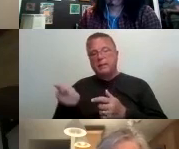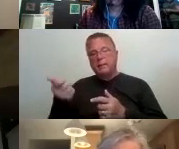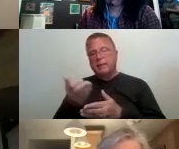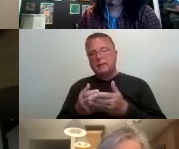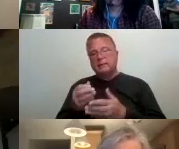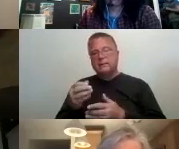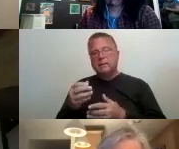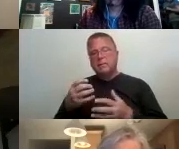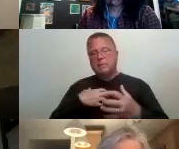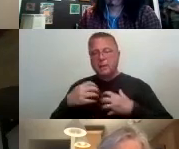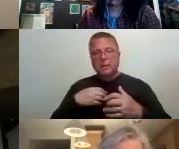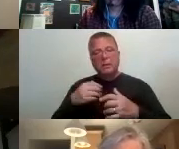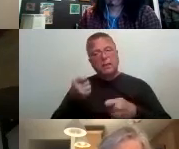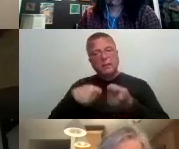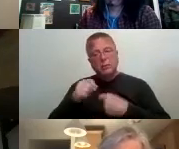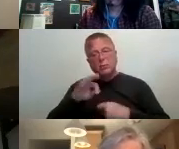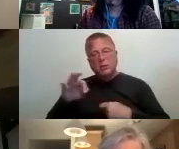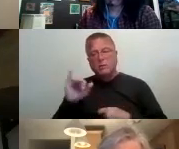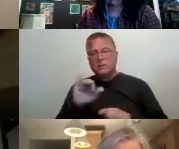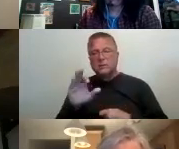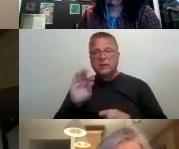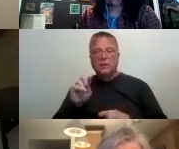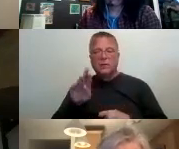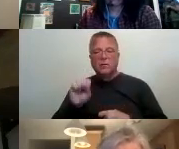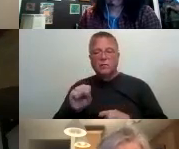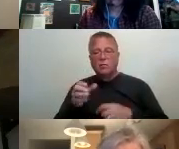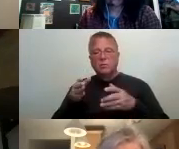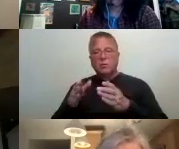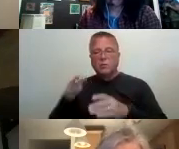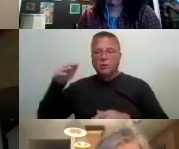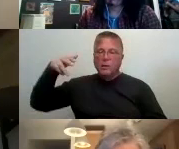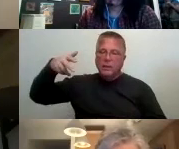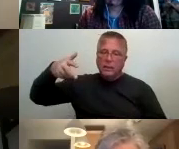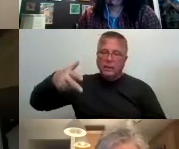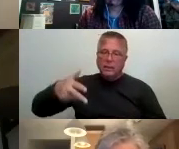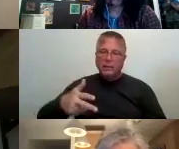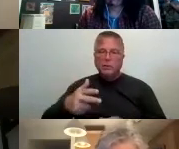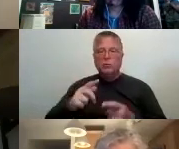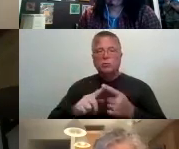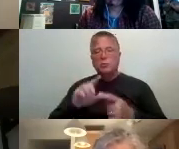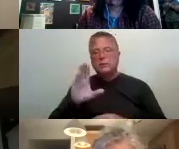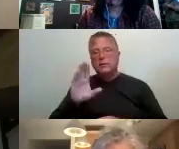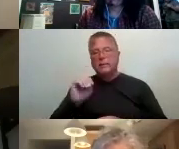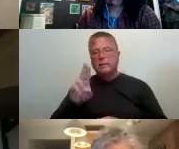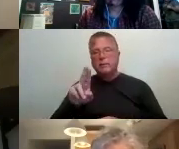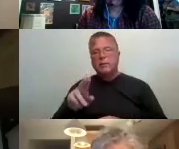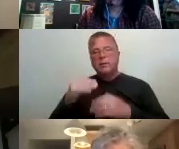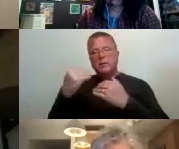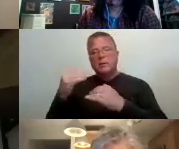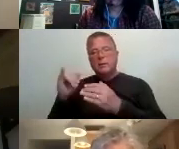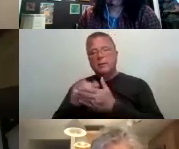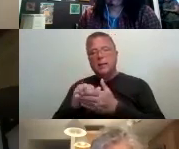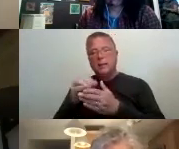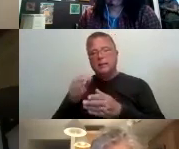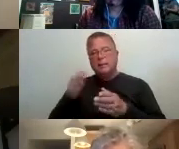a trade-off like they have on the Forbes corridor going down the hill to CMU. They restricted that, they put bike lanes,